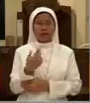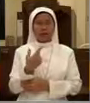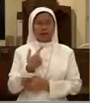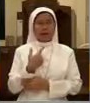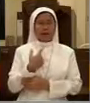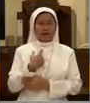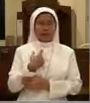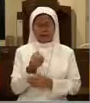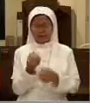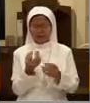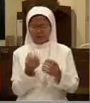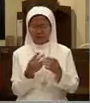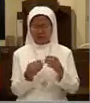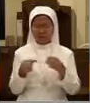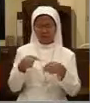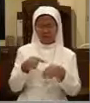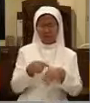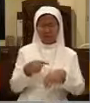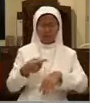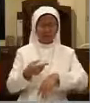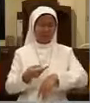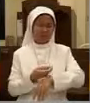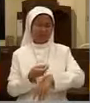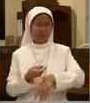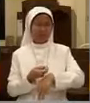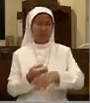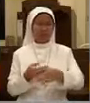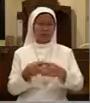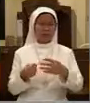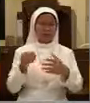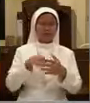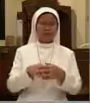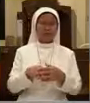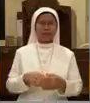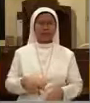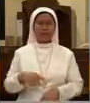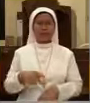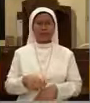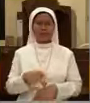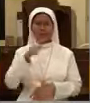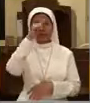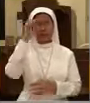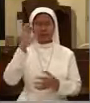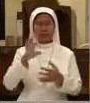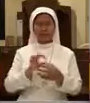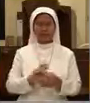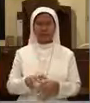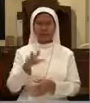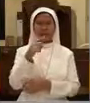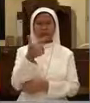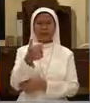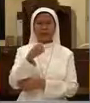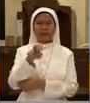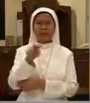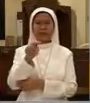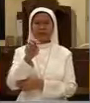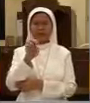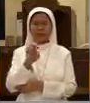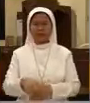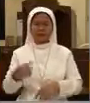dinagdagan ng kung ano-anong mga binagong gene sa genome, whatever.